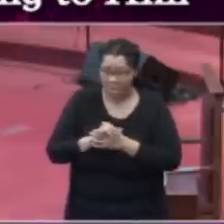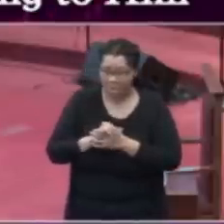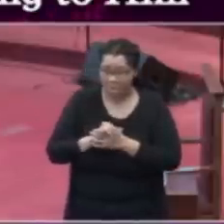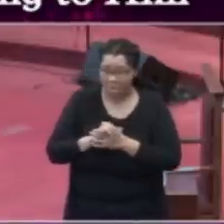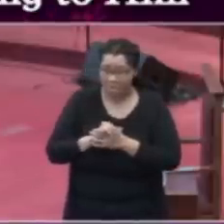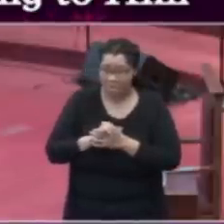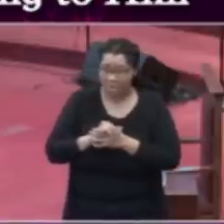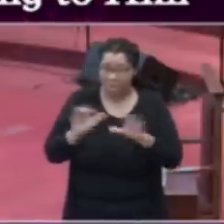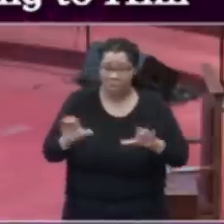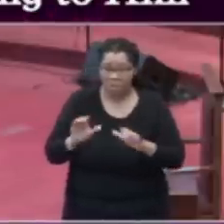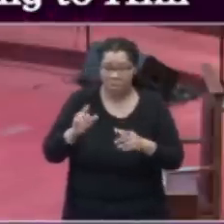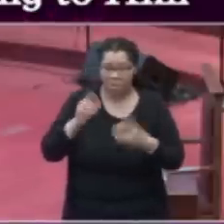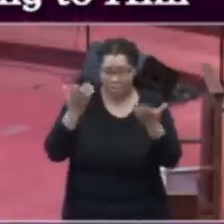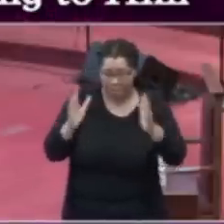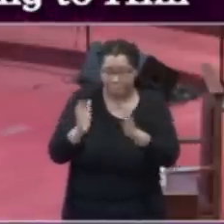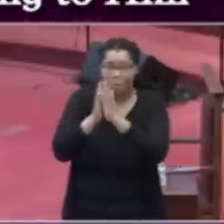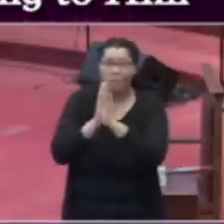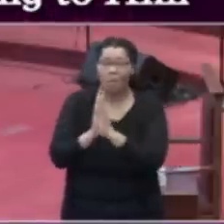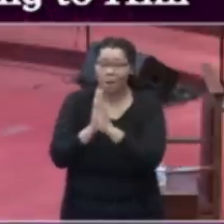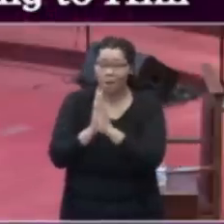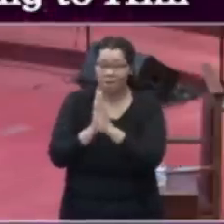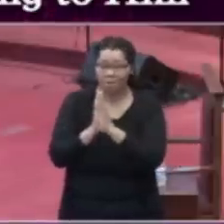prayer.